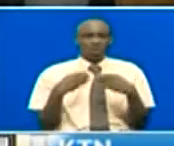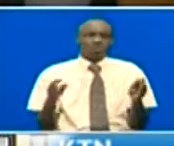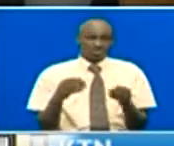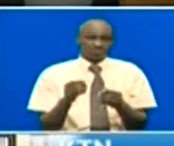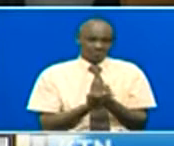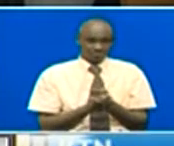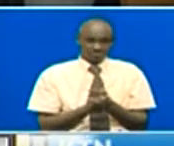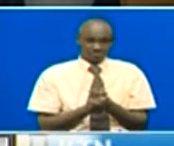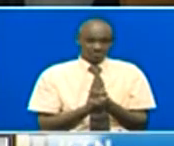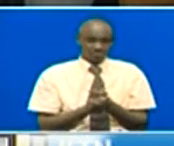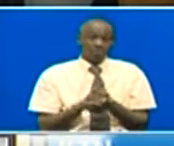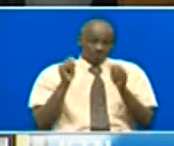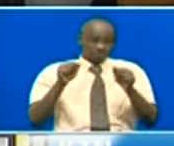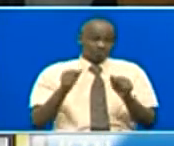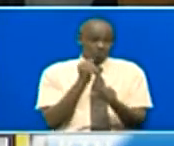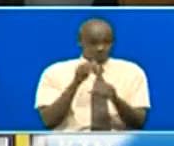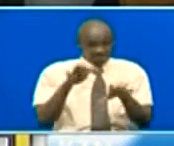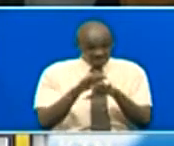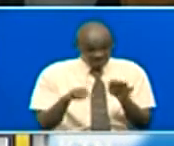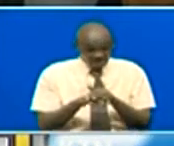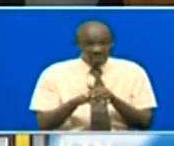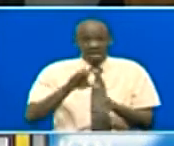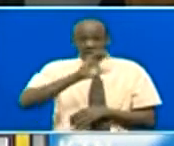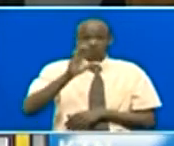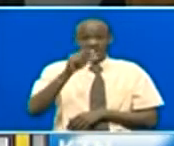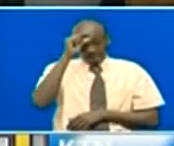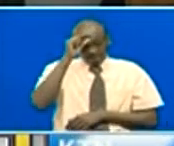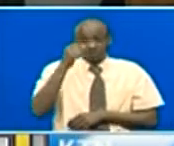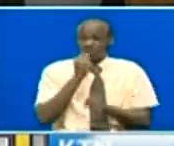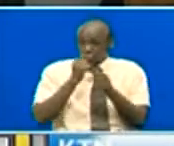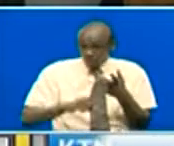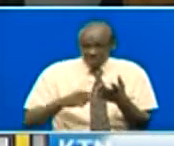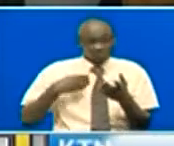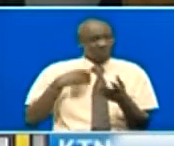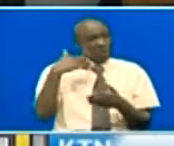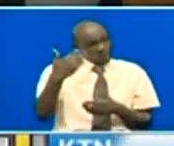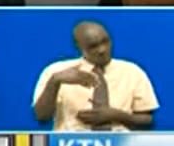will do everything ourselves as county governments, as we have always been doing.